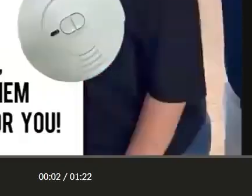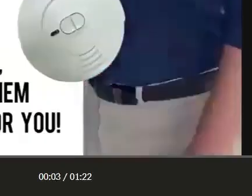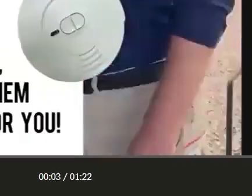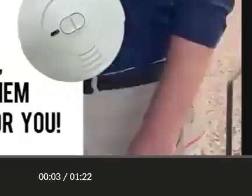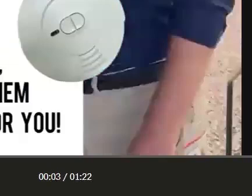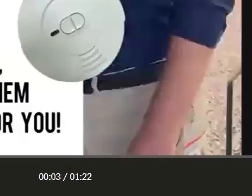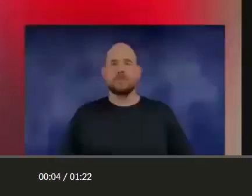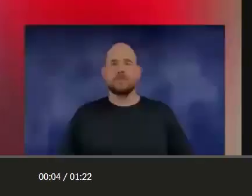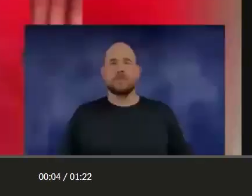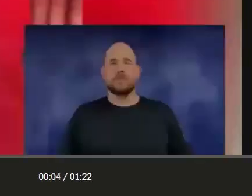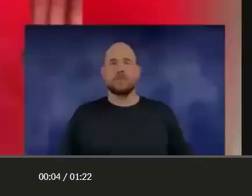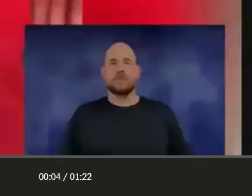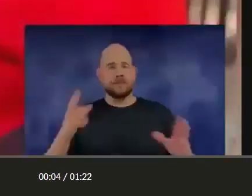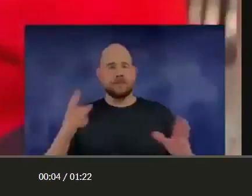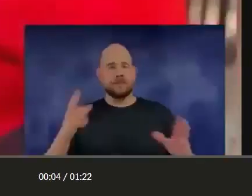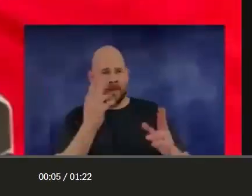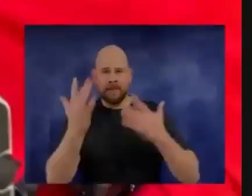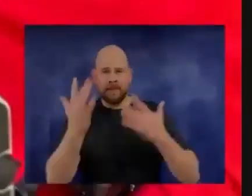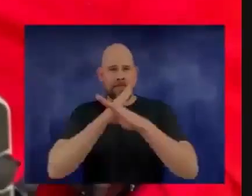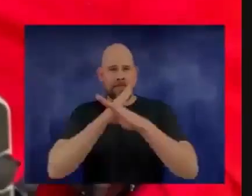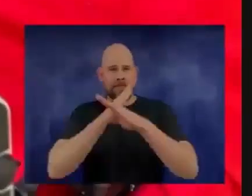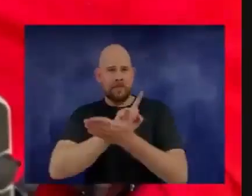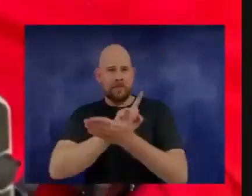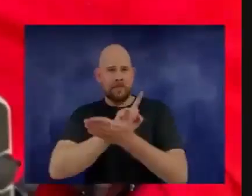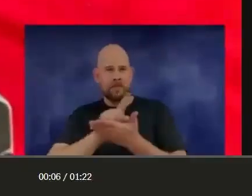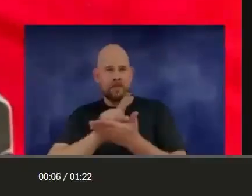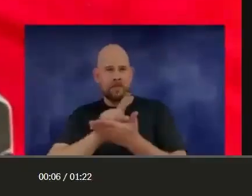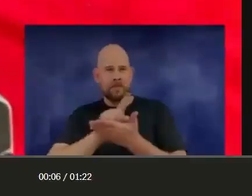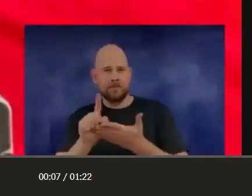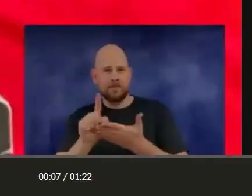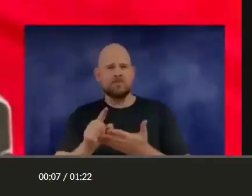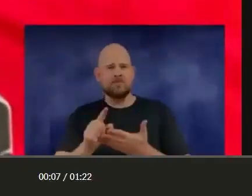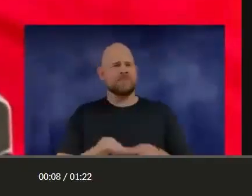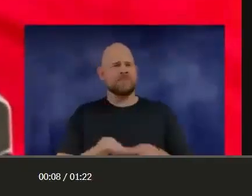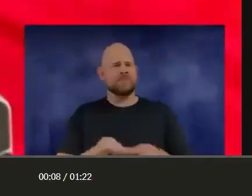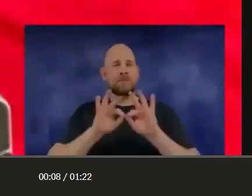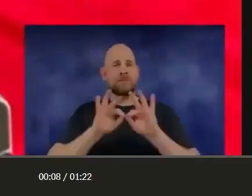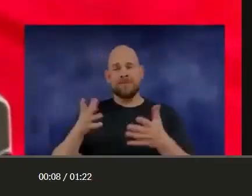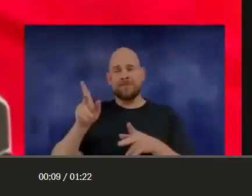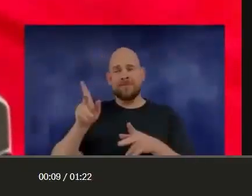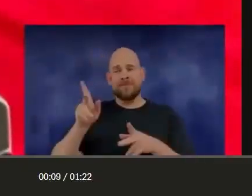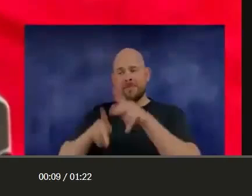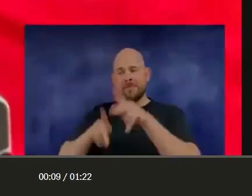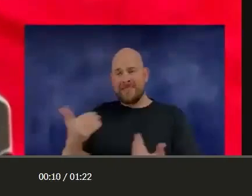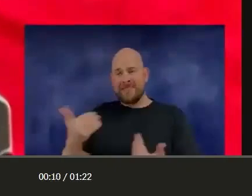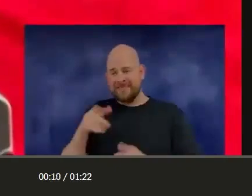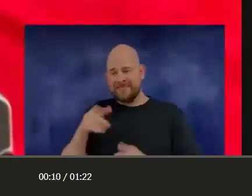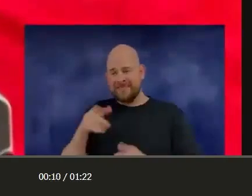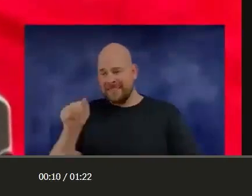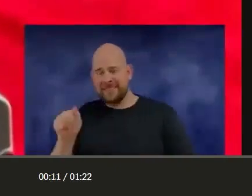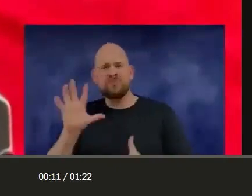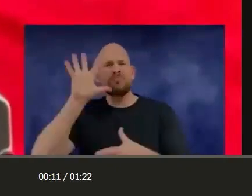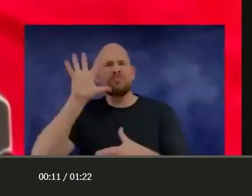We can hear it. You know, in honor of Fire Prevention Week, it's very important that people with